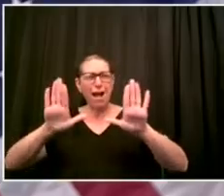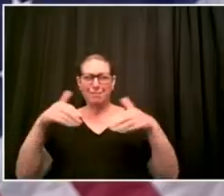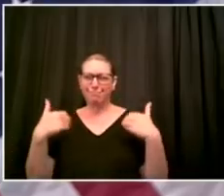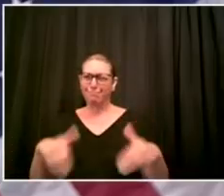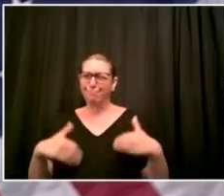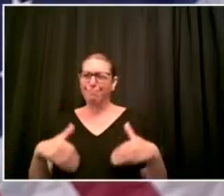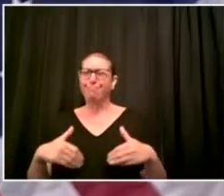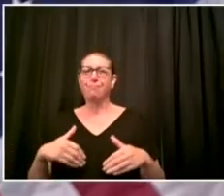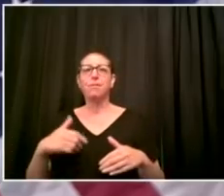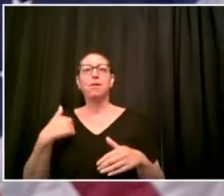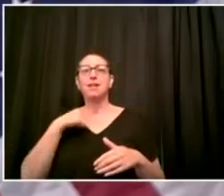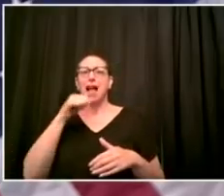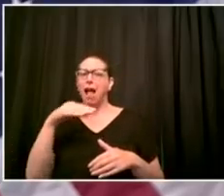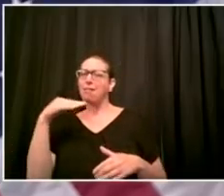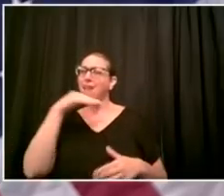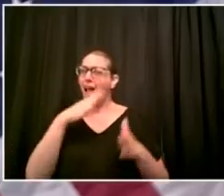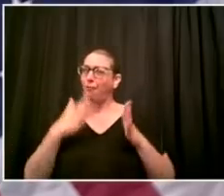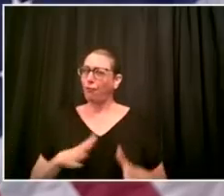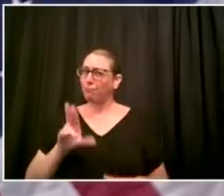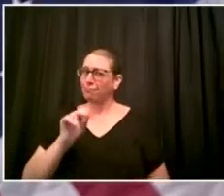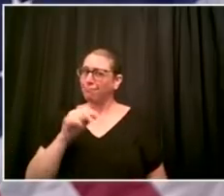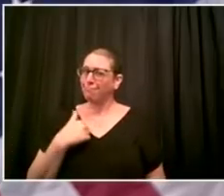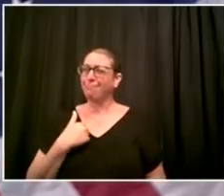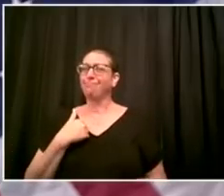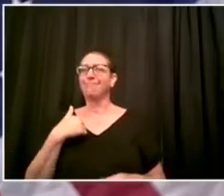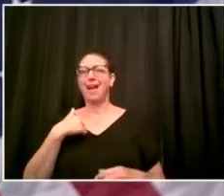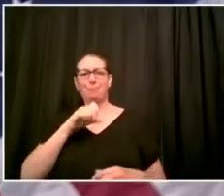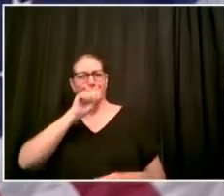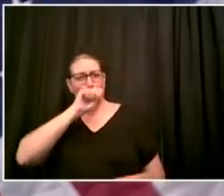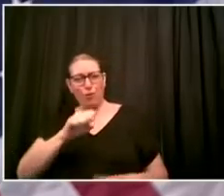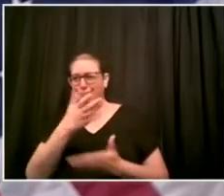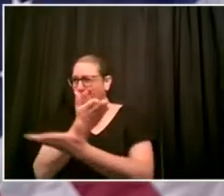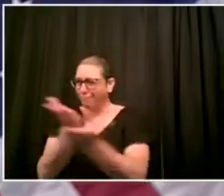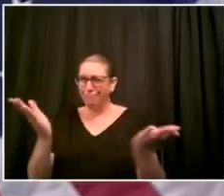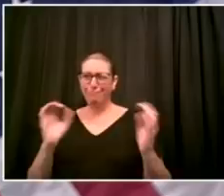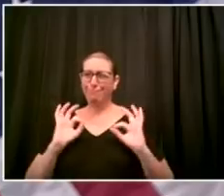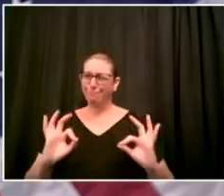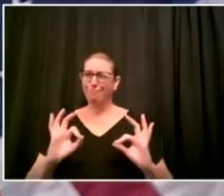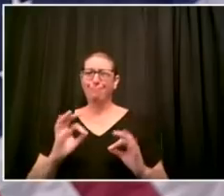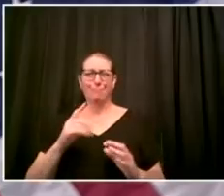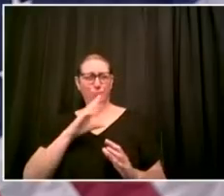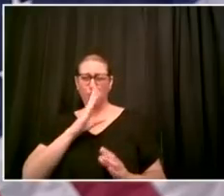clear from all the progress. I mean, look at these results.